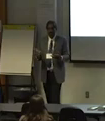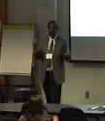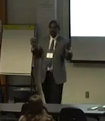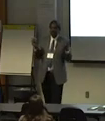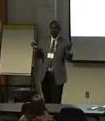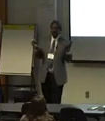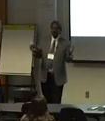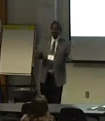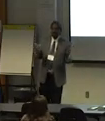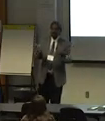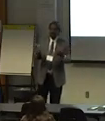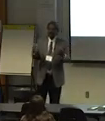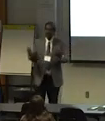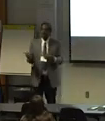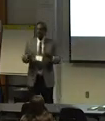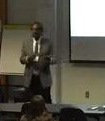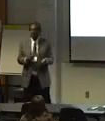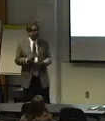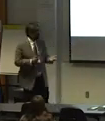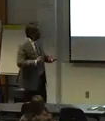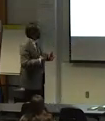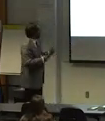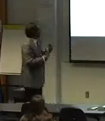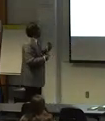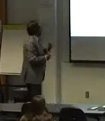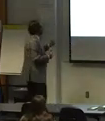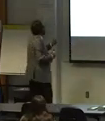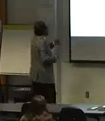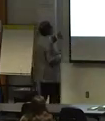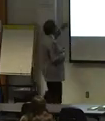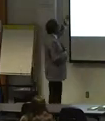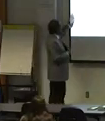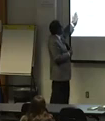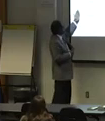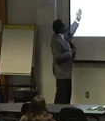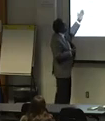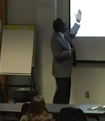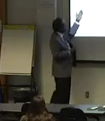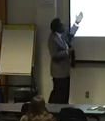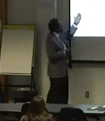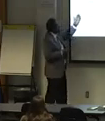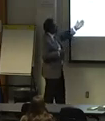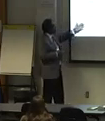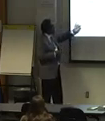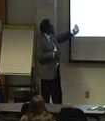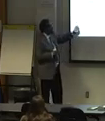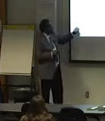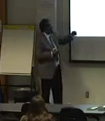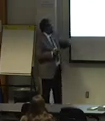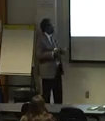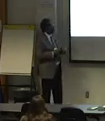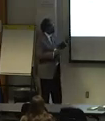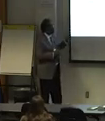have? What does accessibility mean to those different people? Someone with a mobility-related disability or a vision disability or